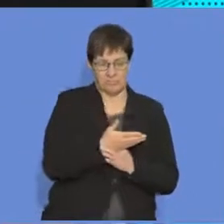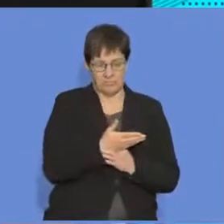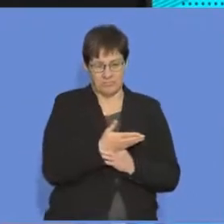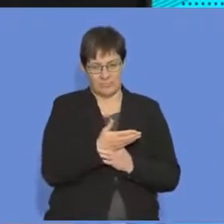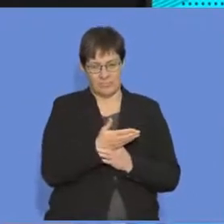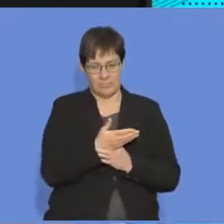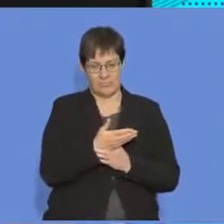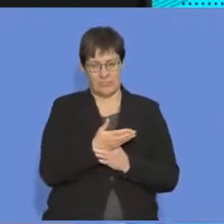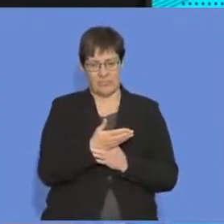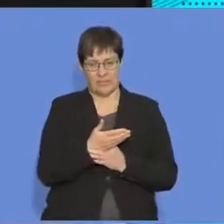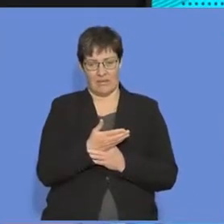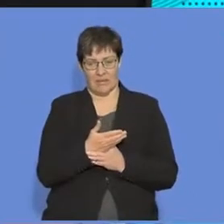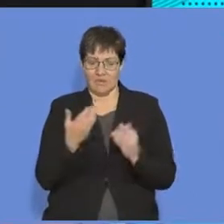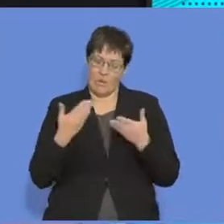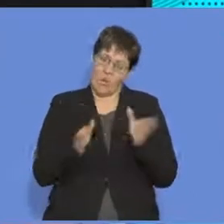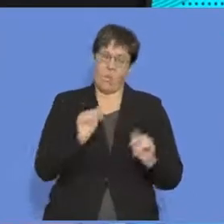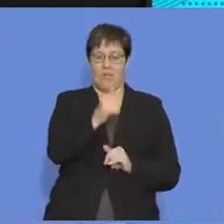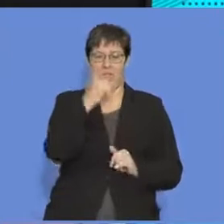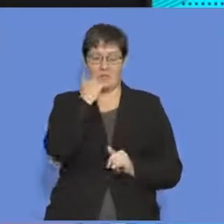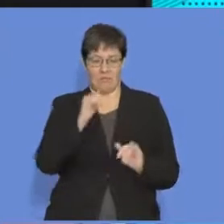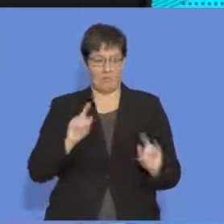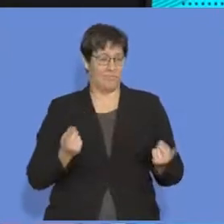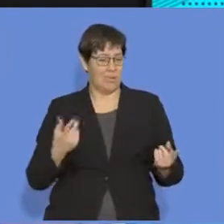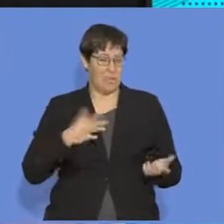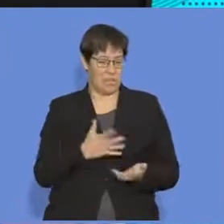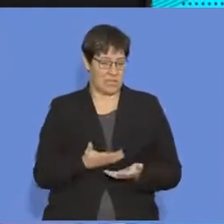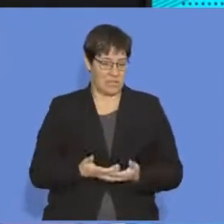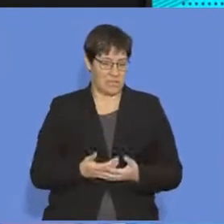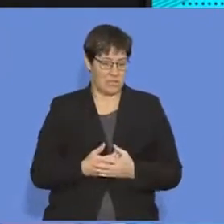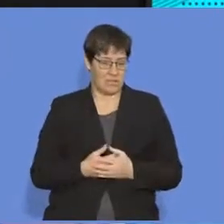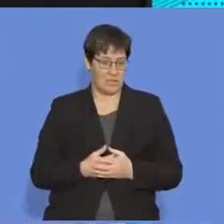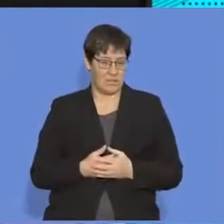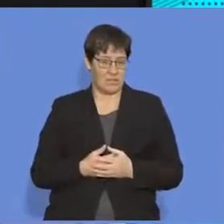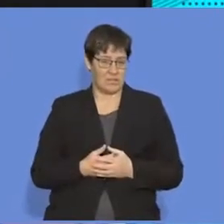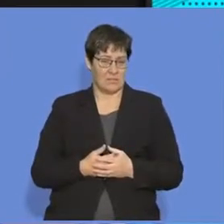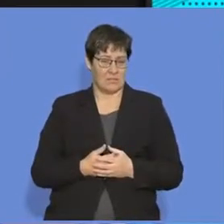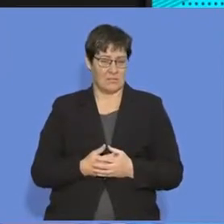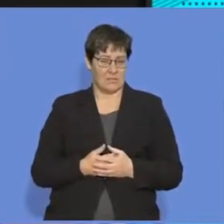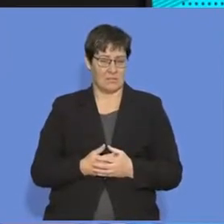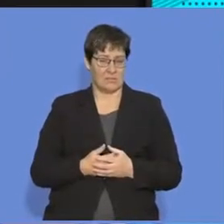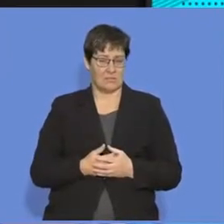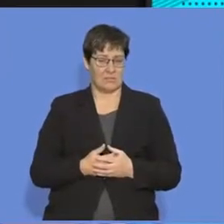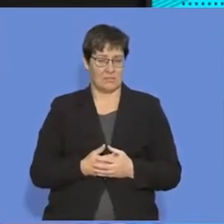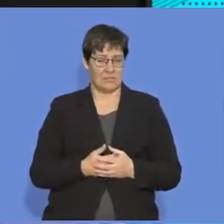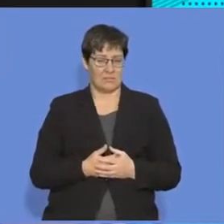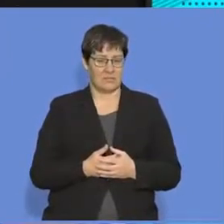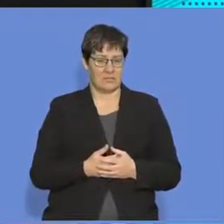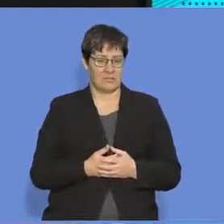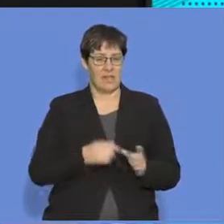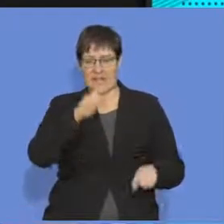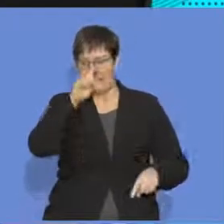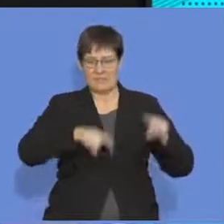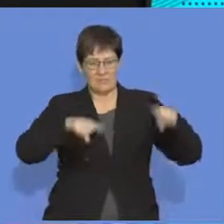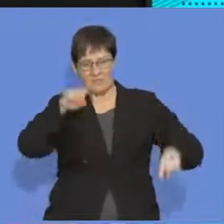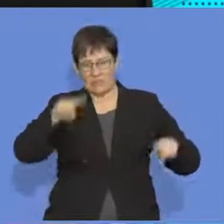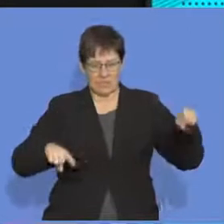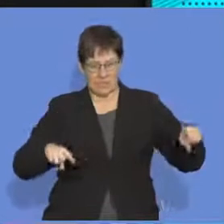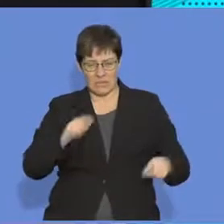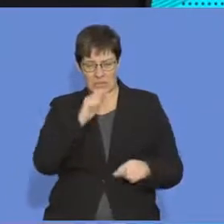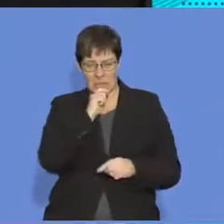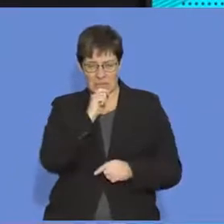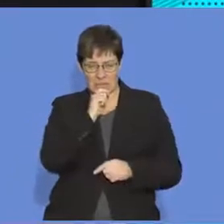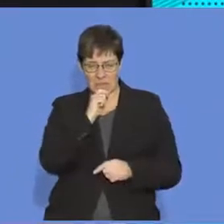or for someone to unlock your cell phone? So if I use different